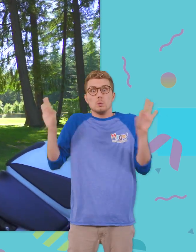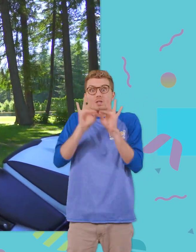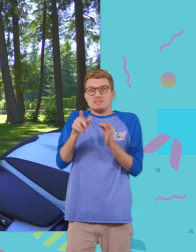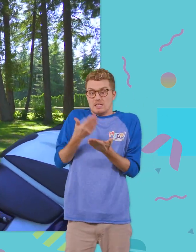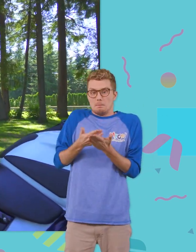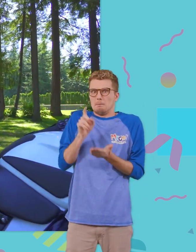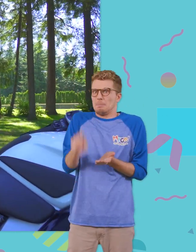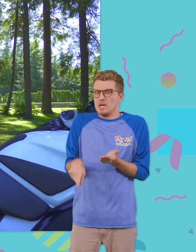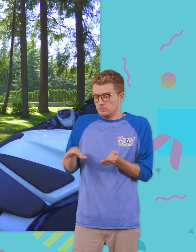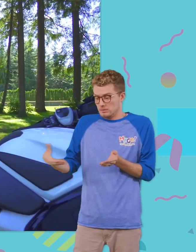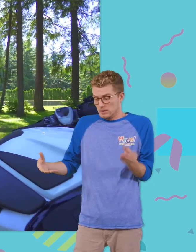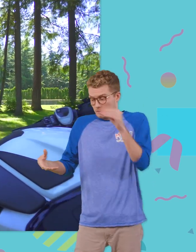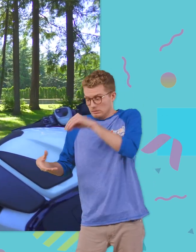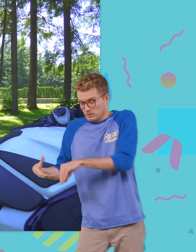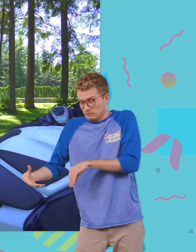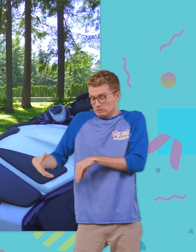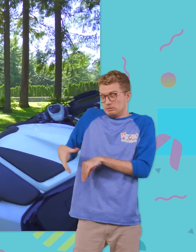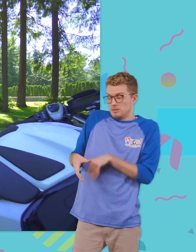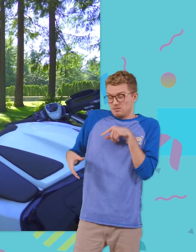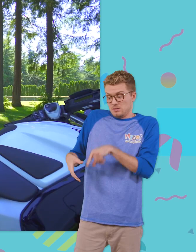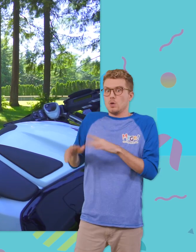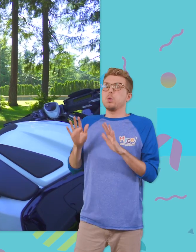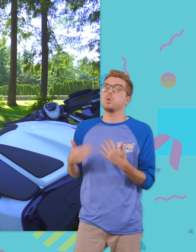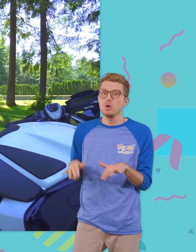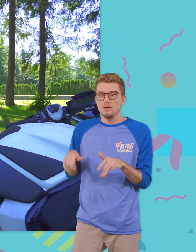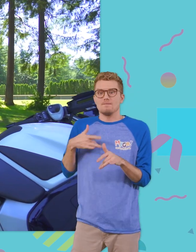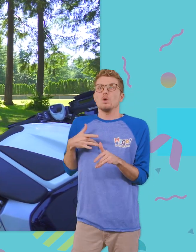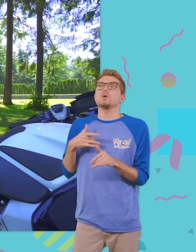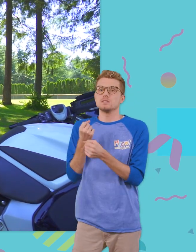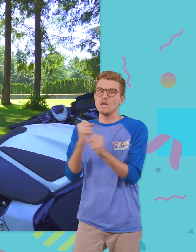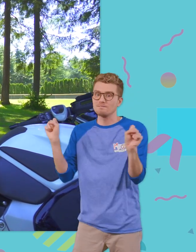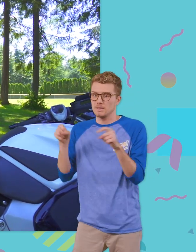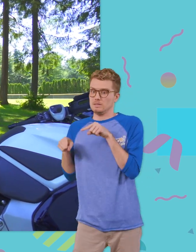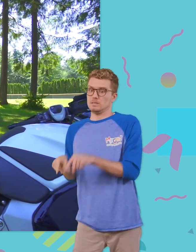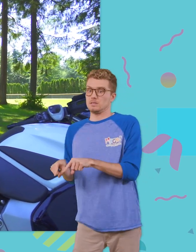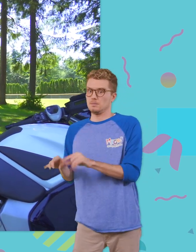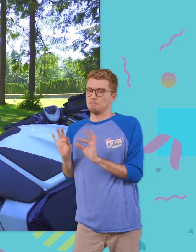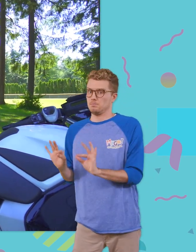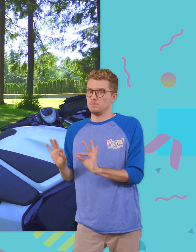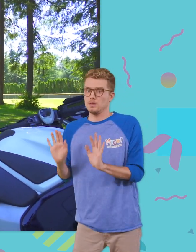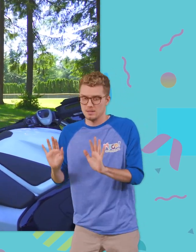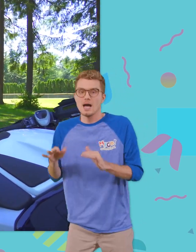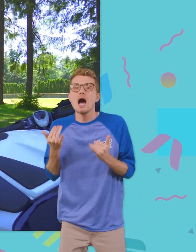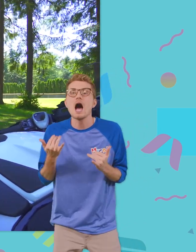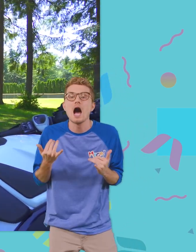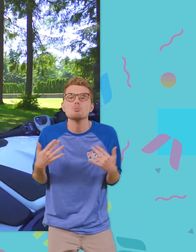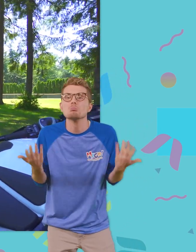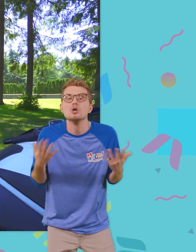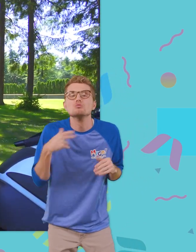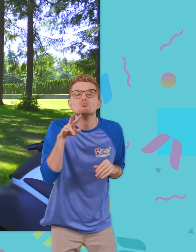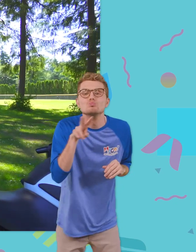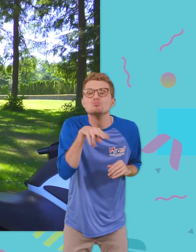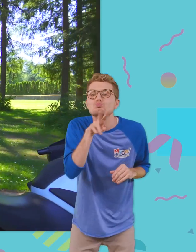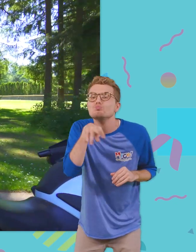first, let's put the evidence in the back of this motorcycle. Okay, now it's safe back here.